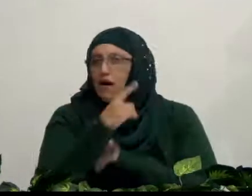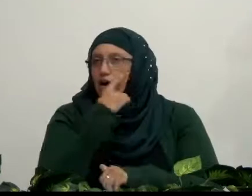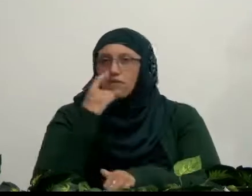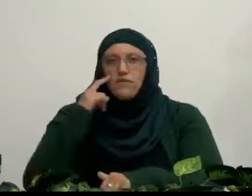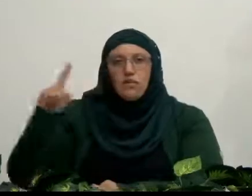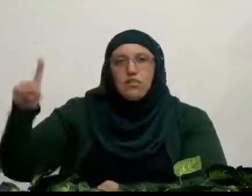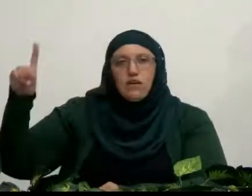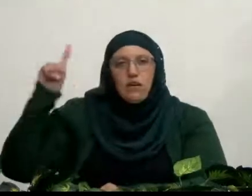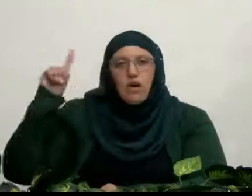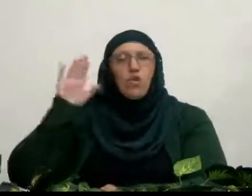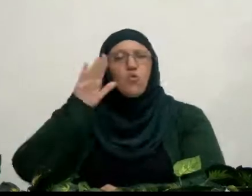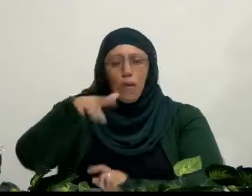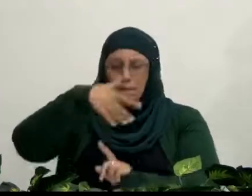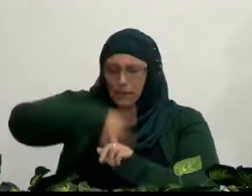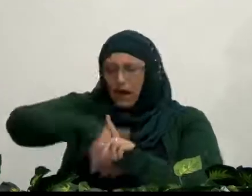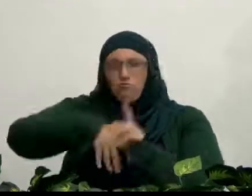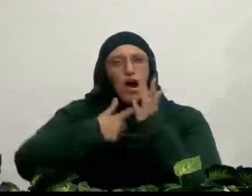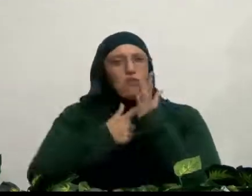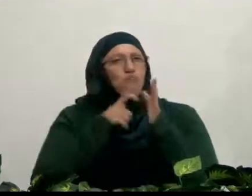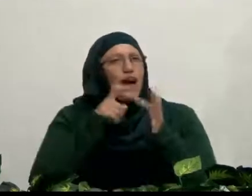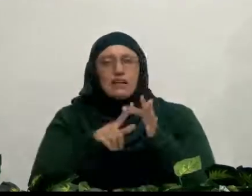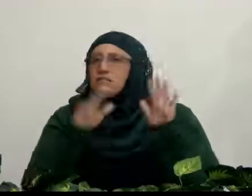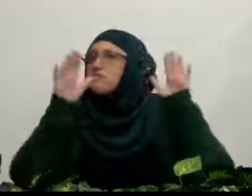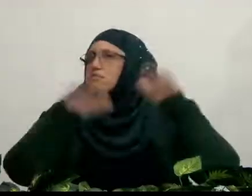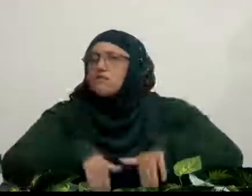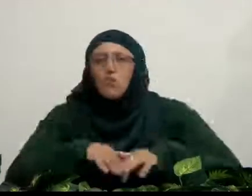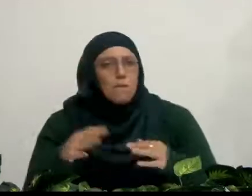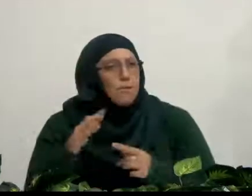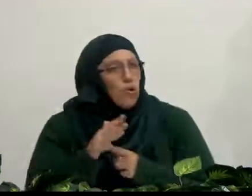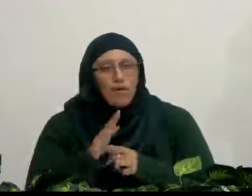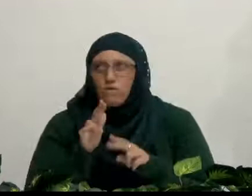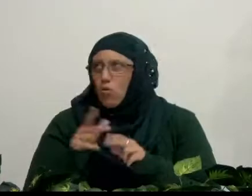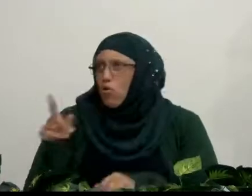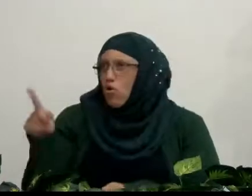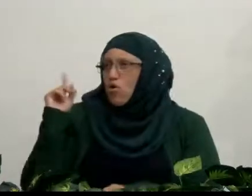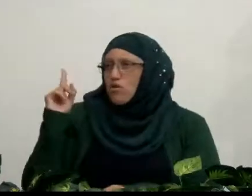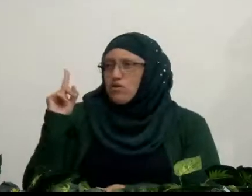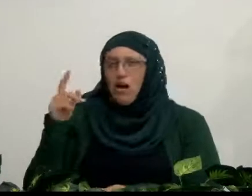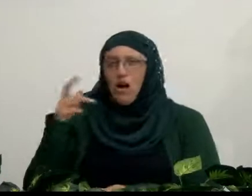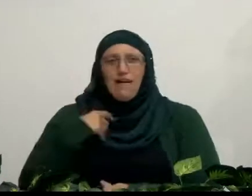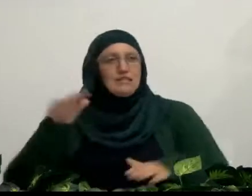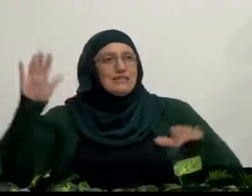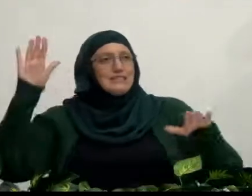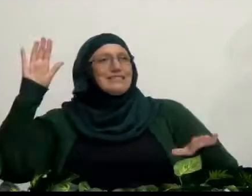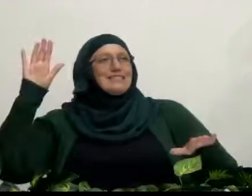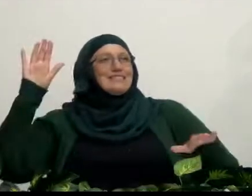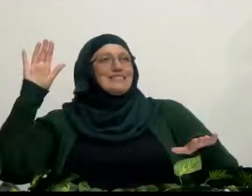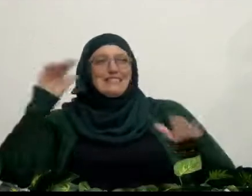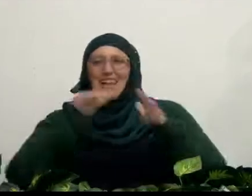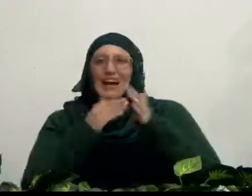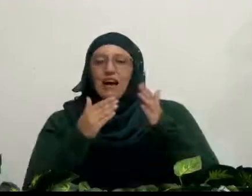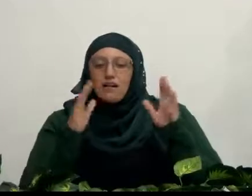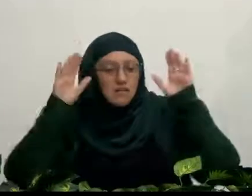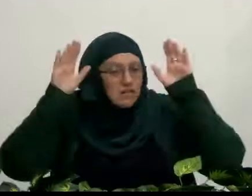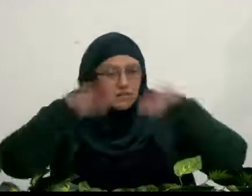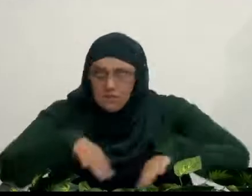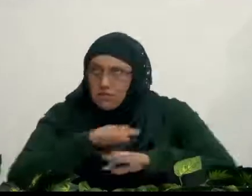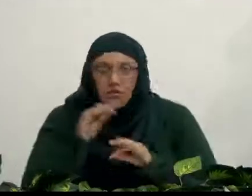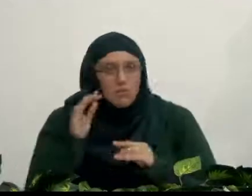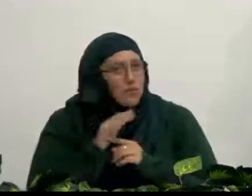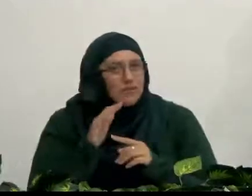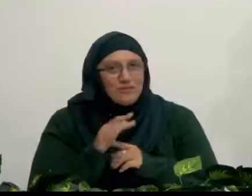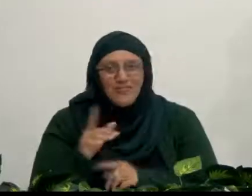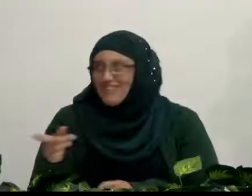racial background means nothing in the eyes of God. Your, I don't know, citizenship in today's language, nationality